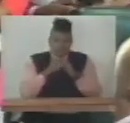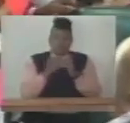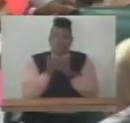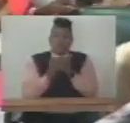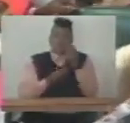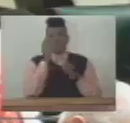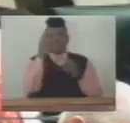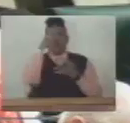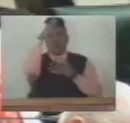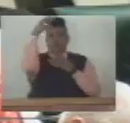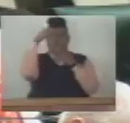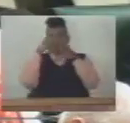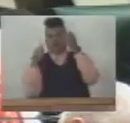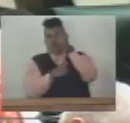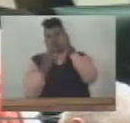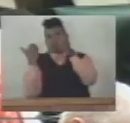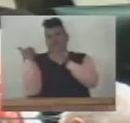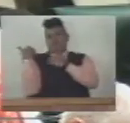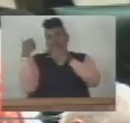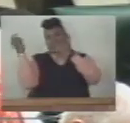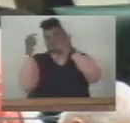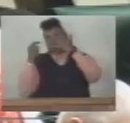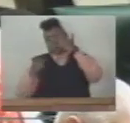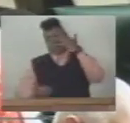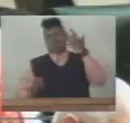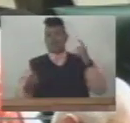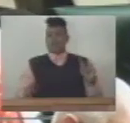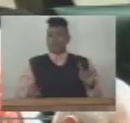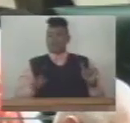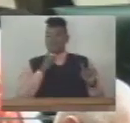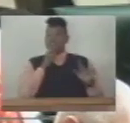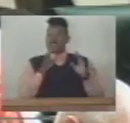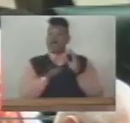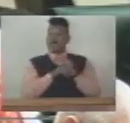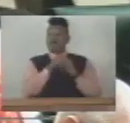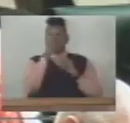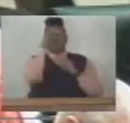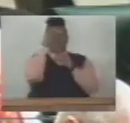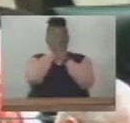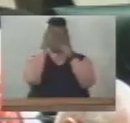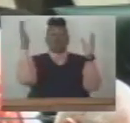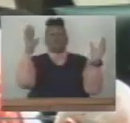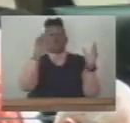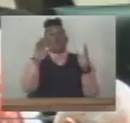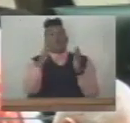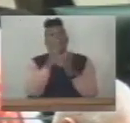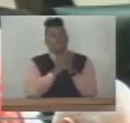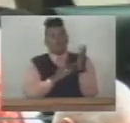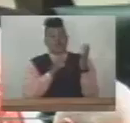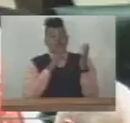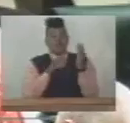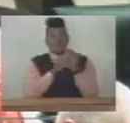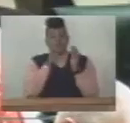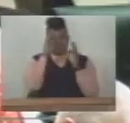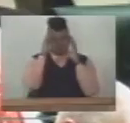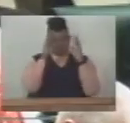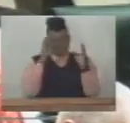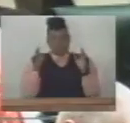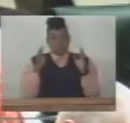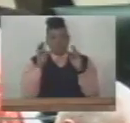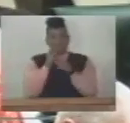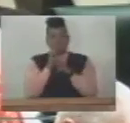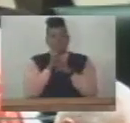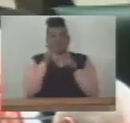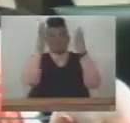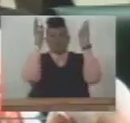economic environment. It was very visionary on her part to have created a Ministry of Climate